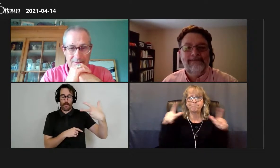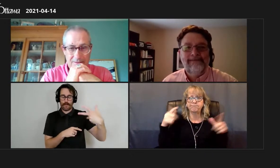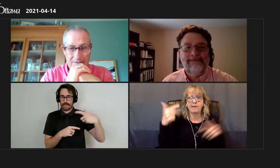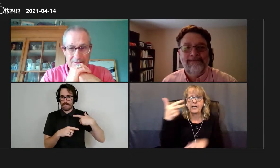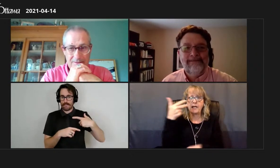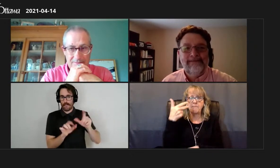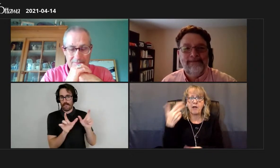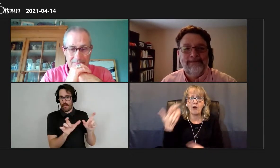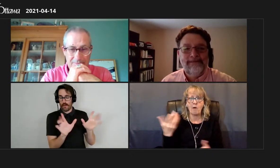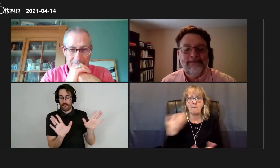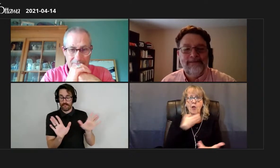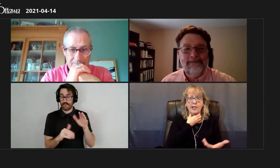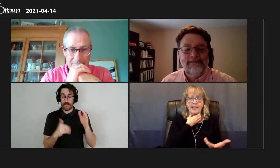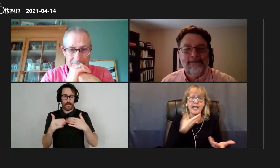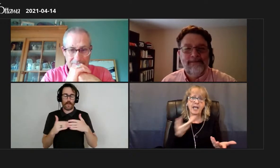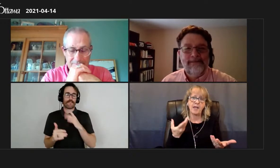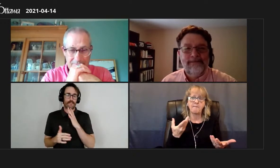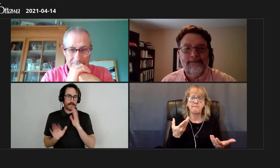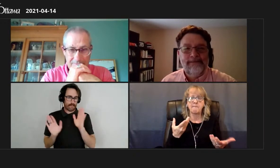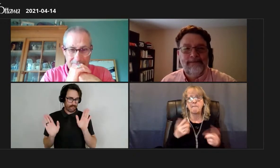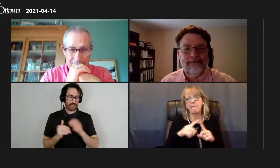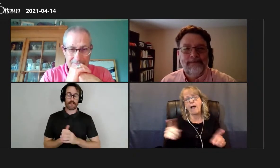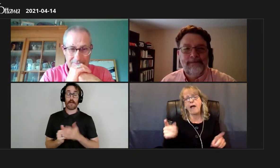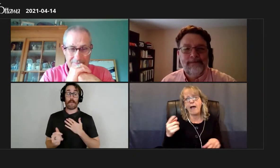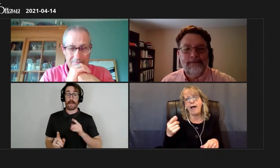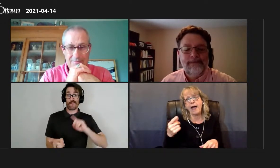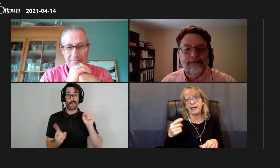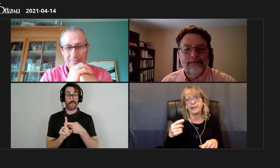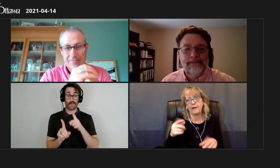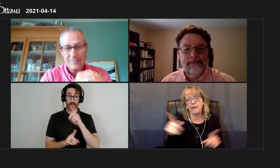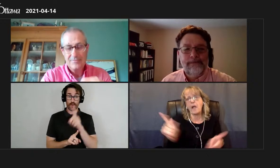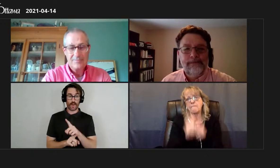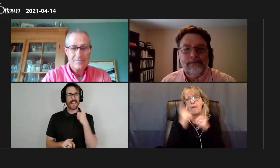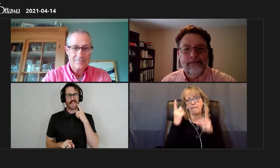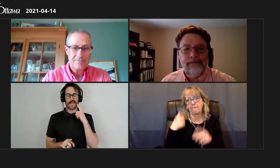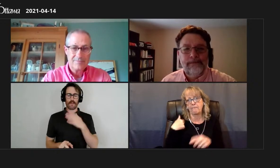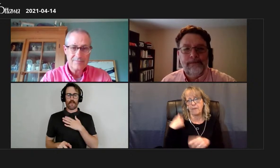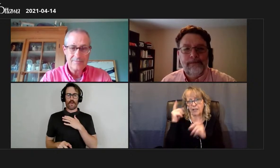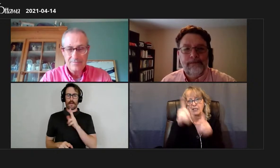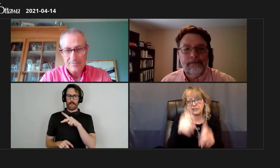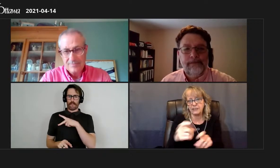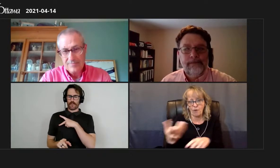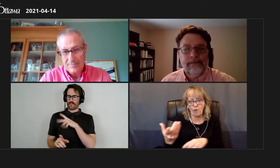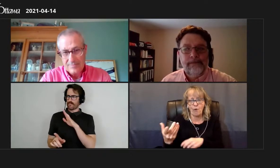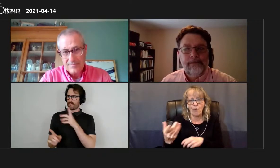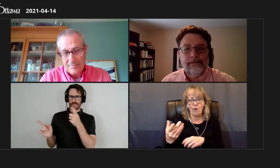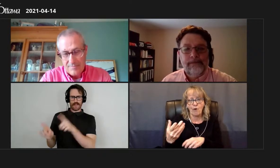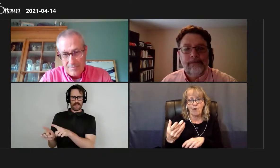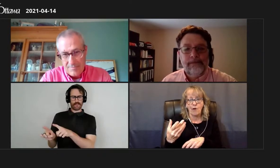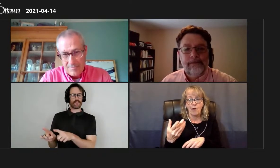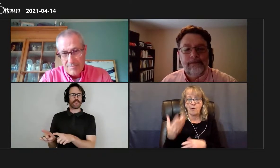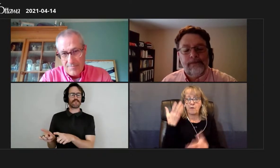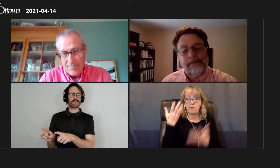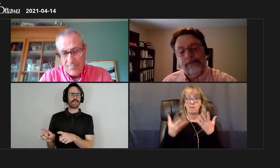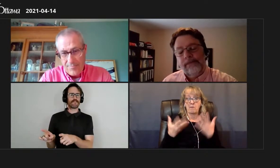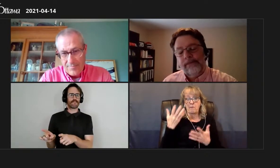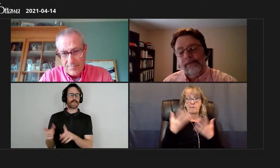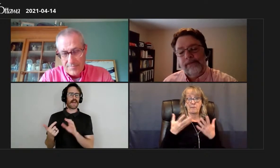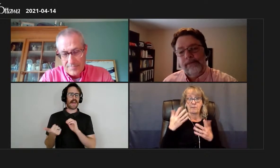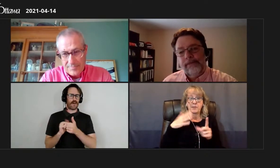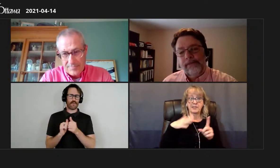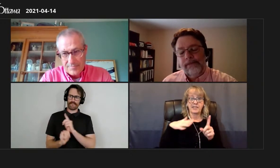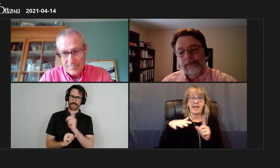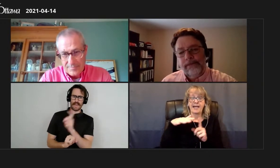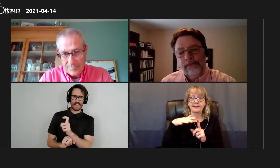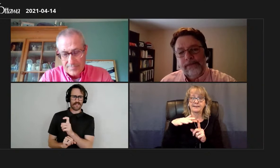anyway. My first question, I guess I use it just a personal circumstance to illustrate the question.